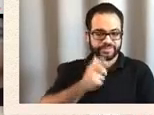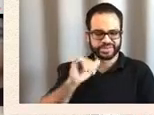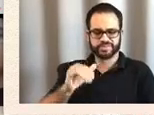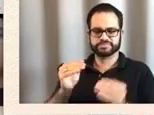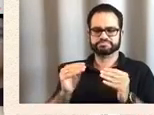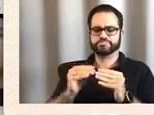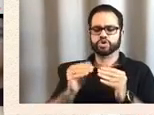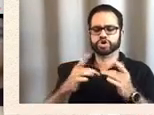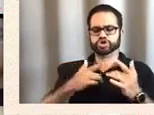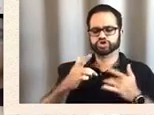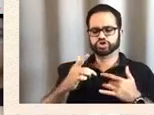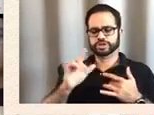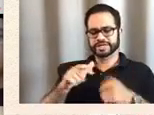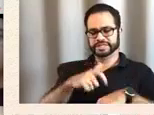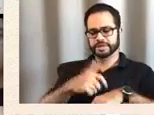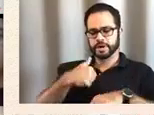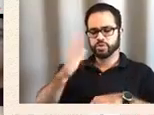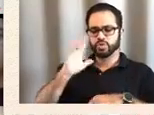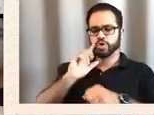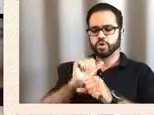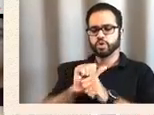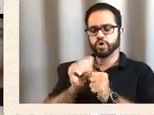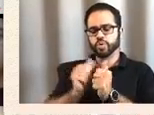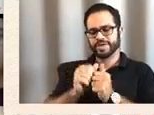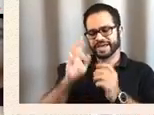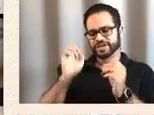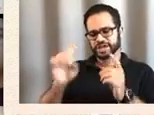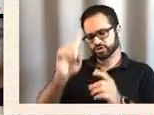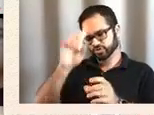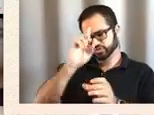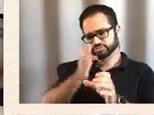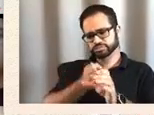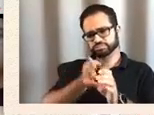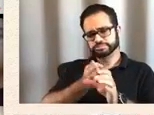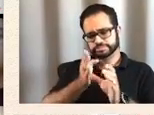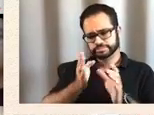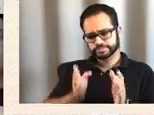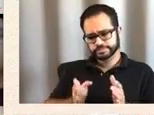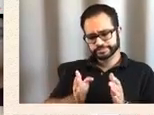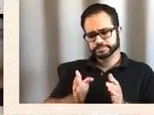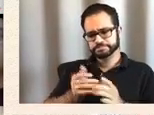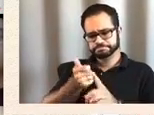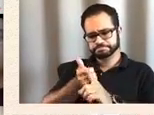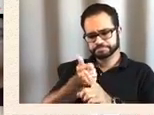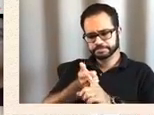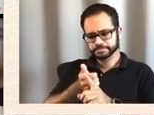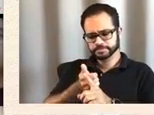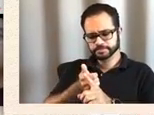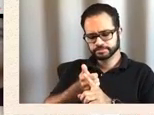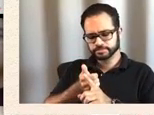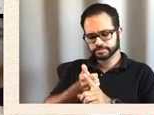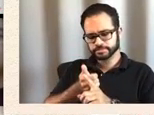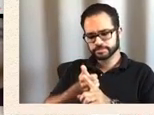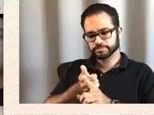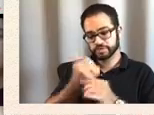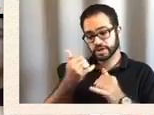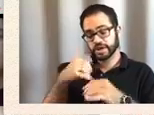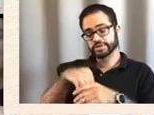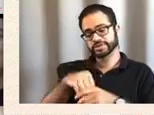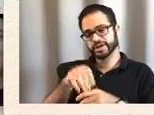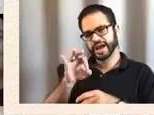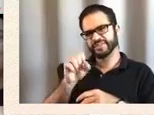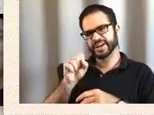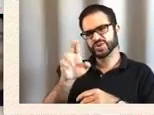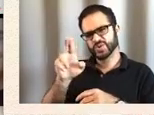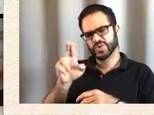was working with an educational psychologist actually who in fact is an FSU alumni. It was kind of an unusual